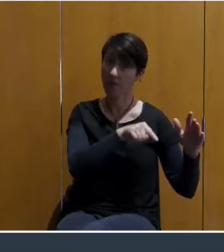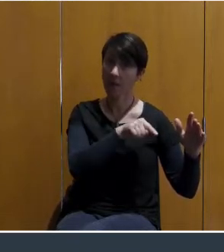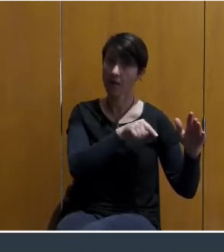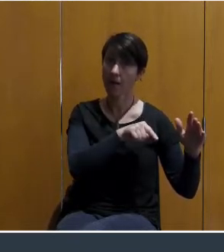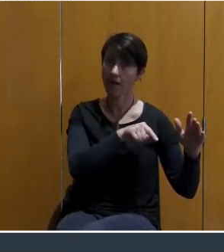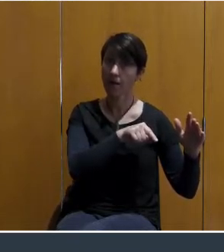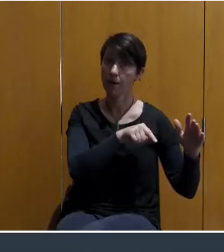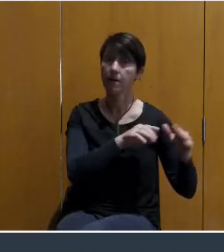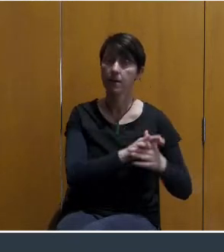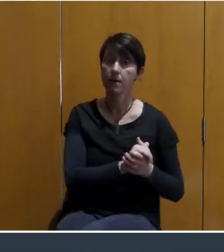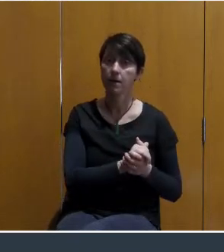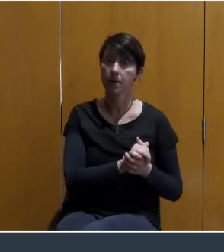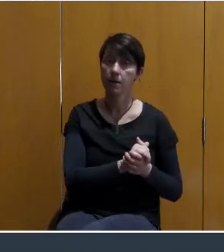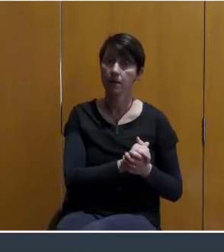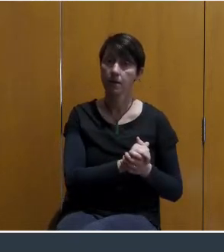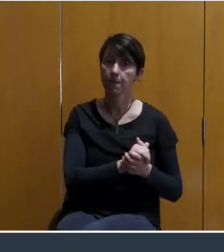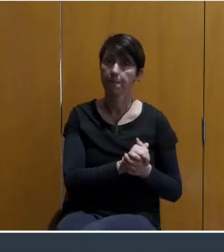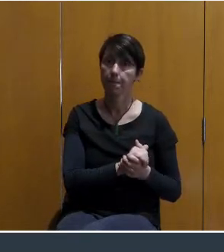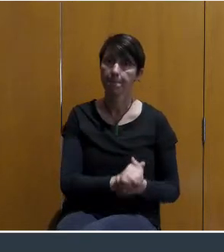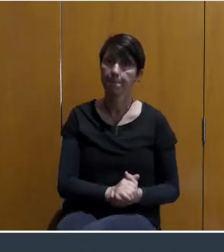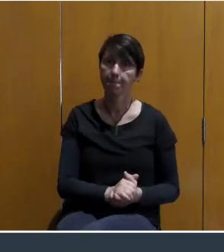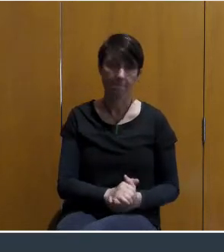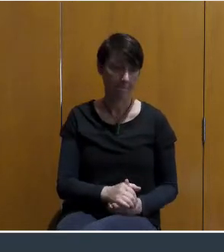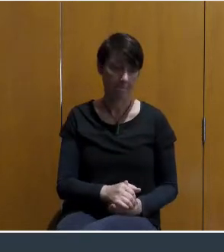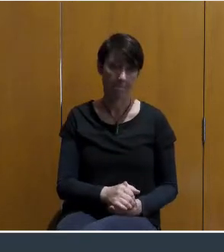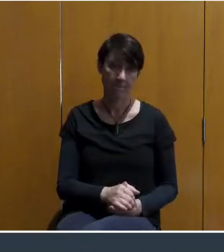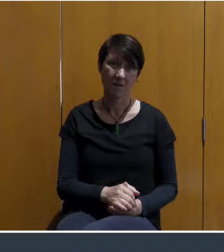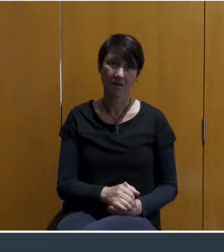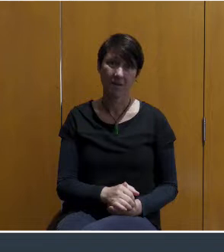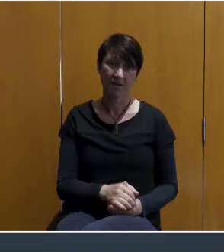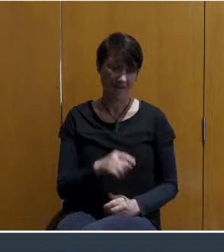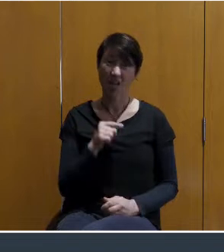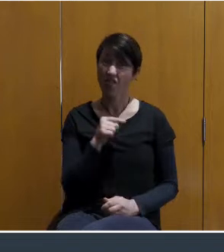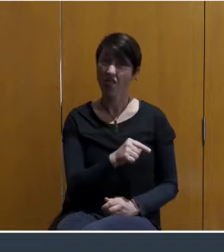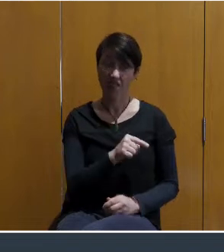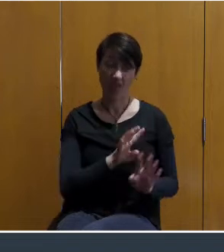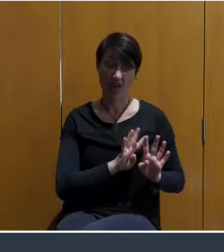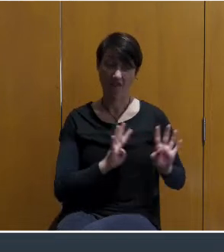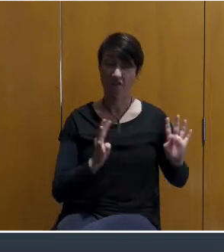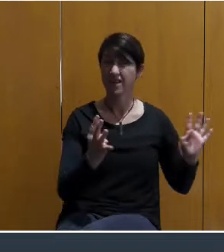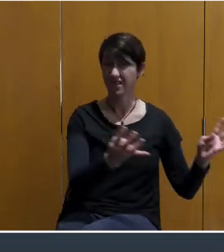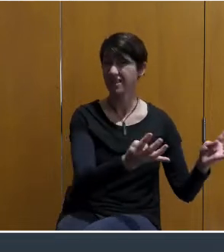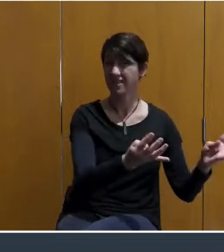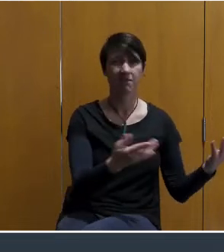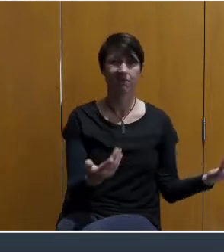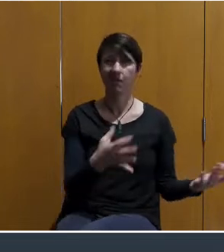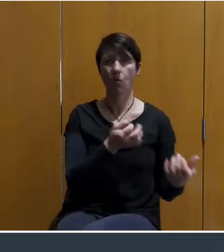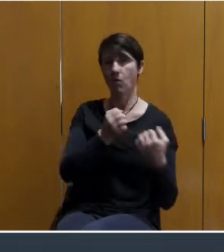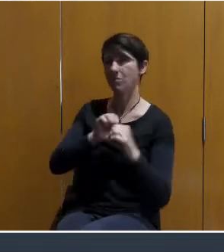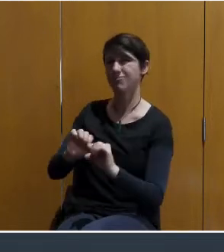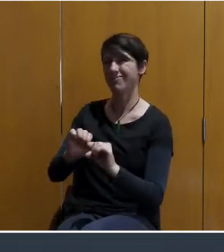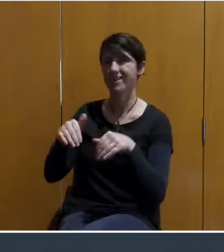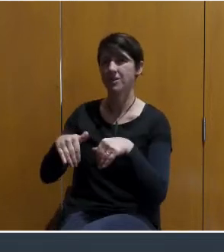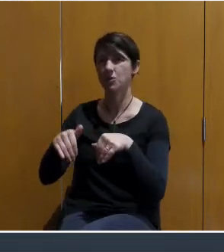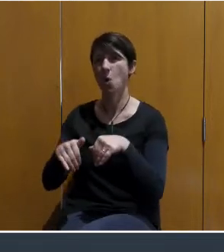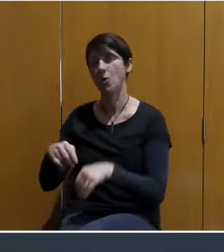couple of sticks posts sort of around that space is not going to stop a dog from going in and having a sniff. I mean, they've got very good senses,